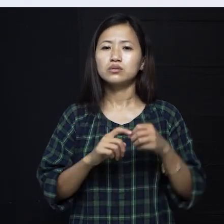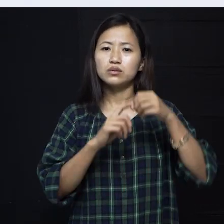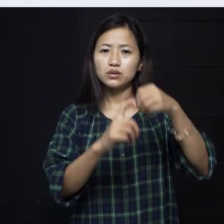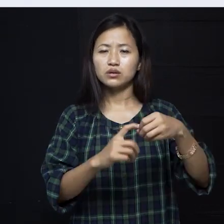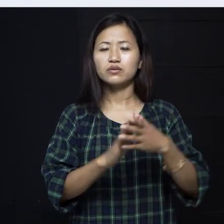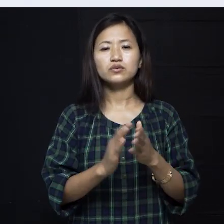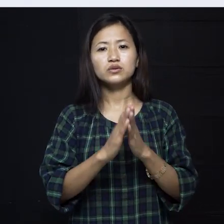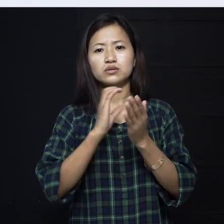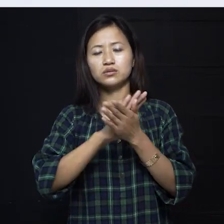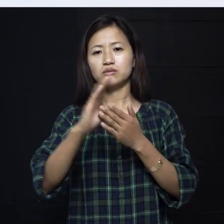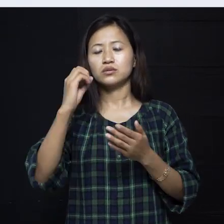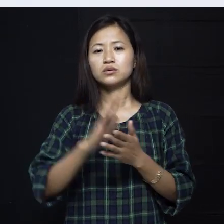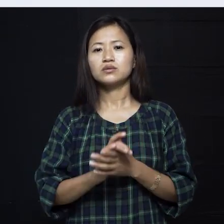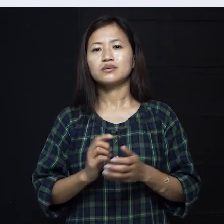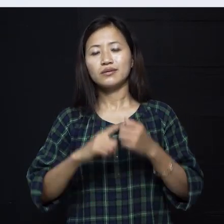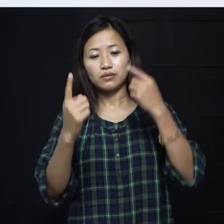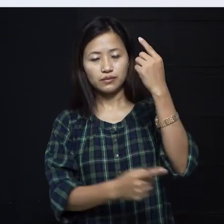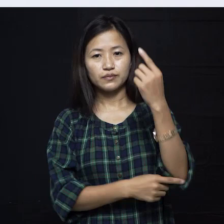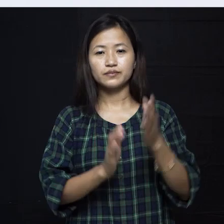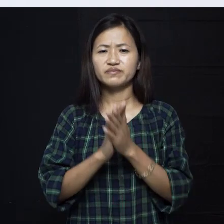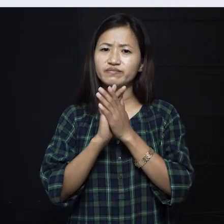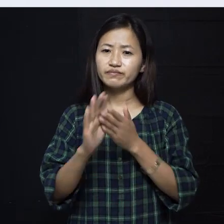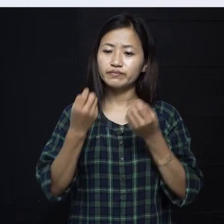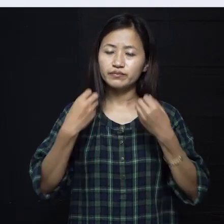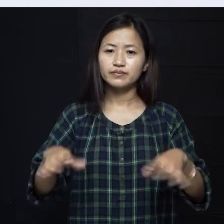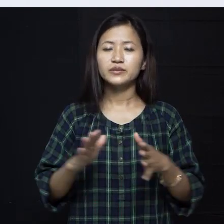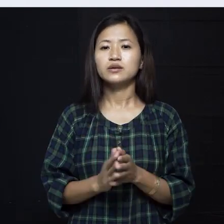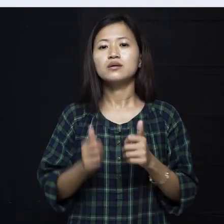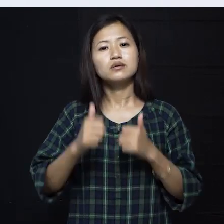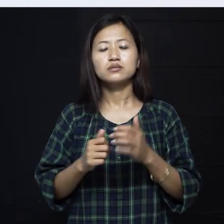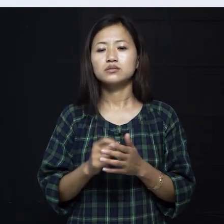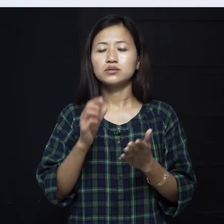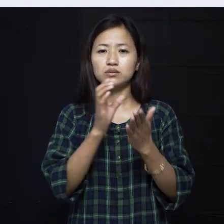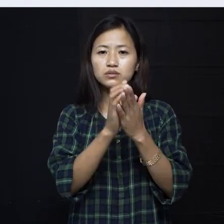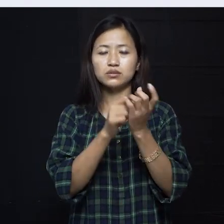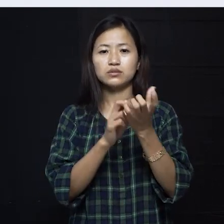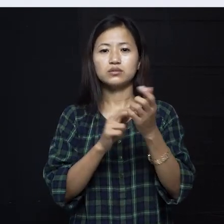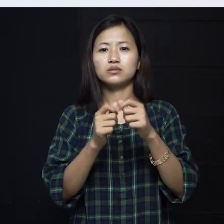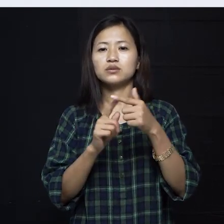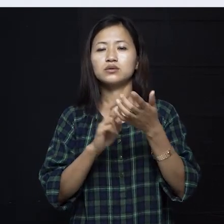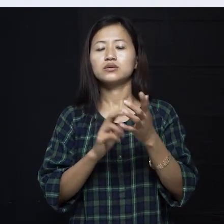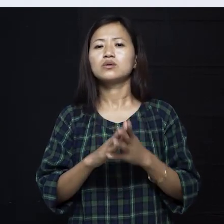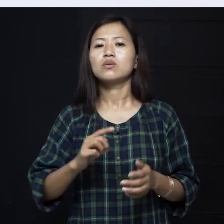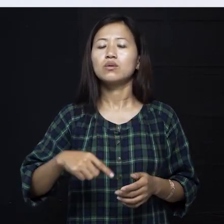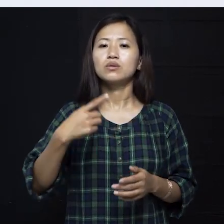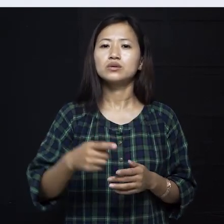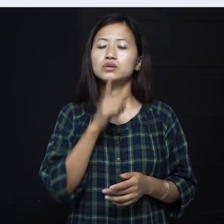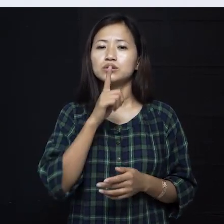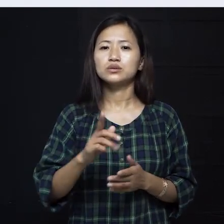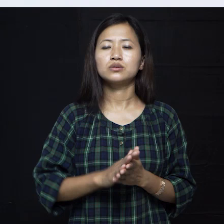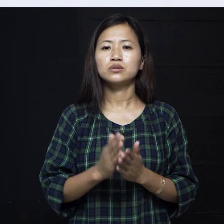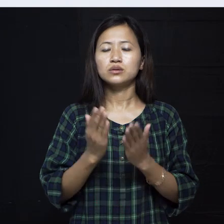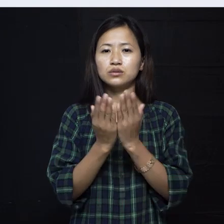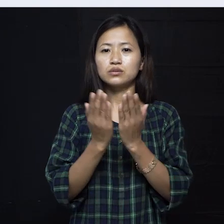the chapter, because in the exam, it can come from anywhere in the content. So as always, please make sure